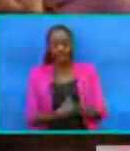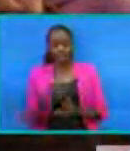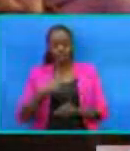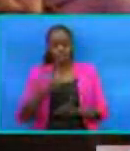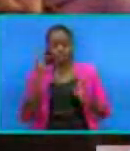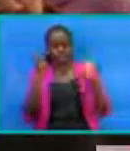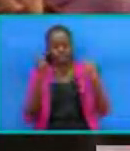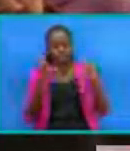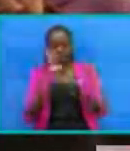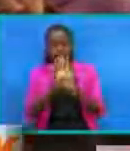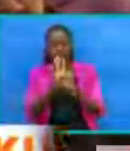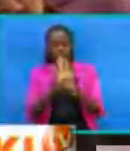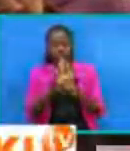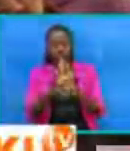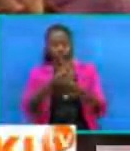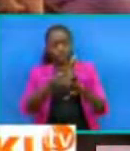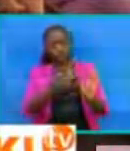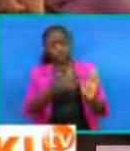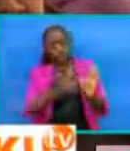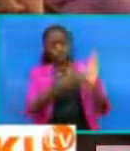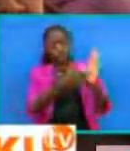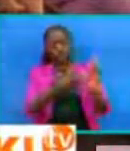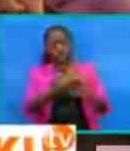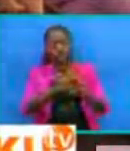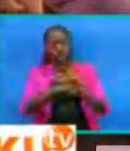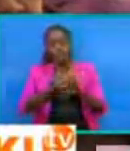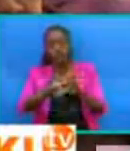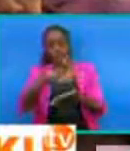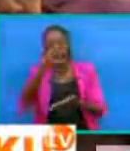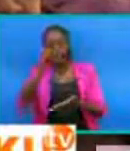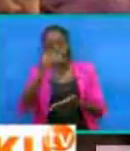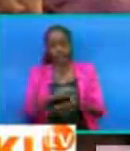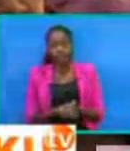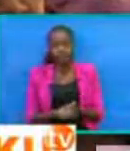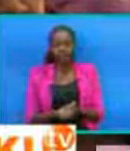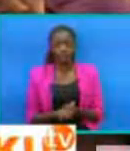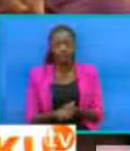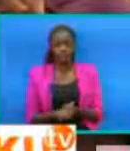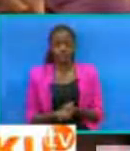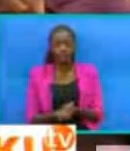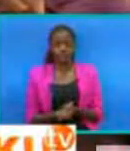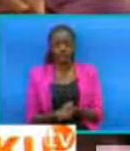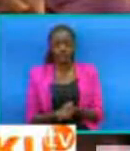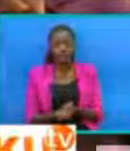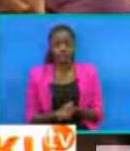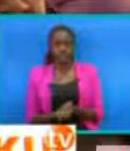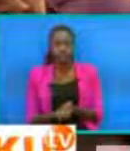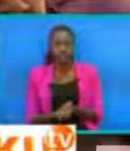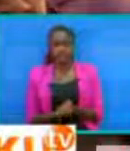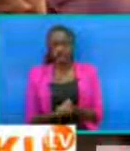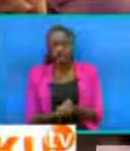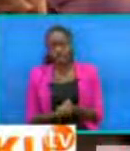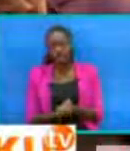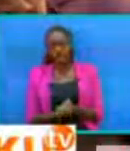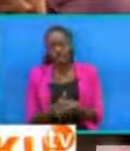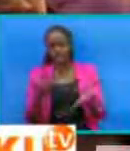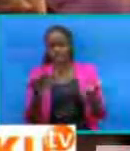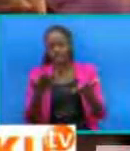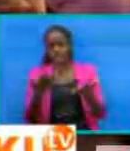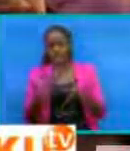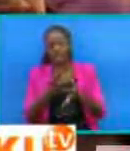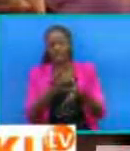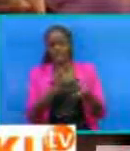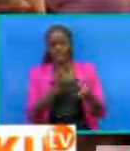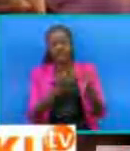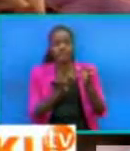concerned, the presentation is on running shoes. Is there an in-between? Because when you look